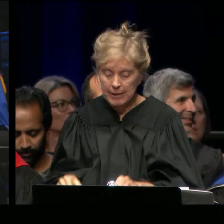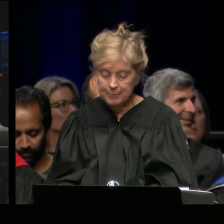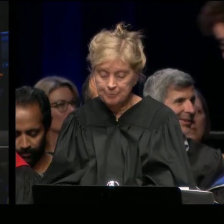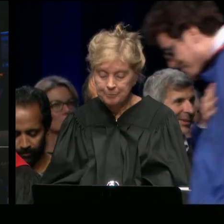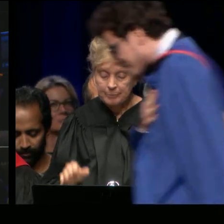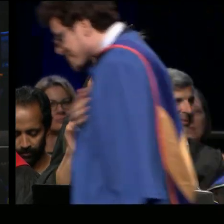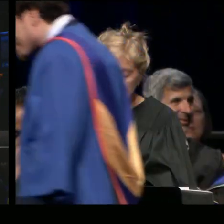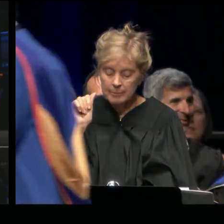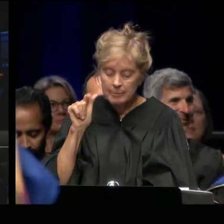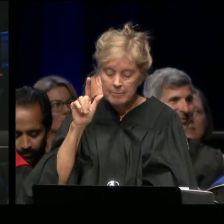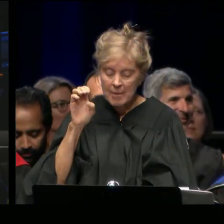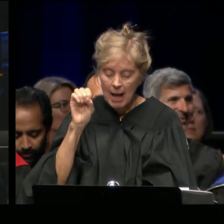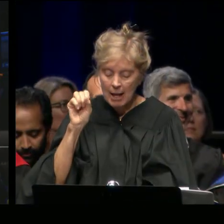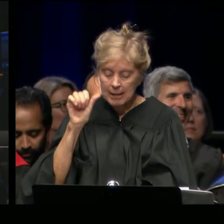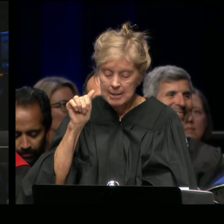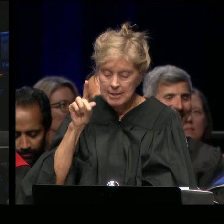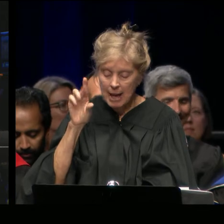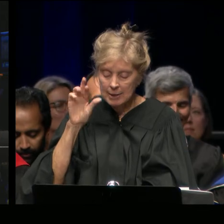Alessandro Cinillo.